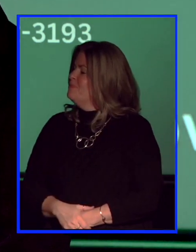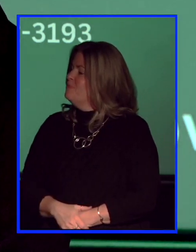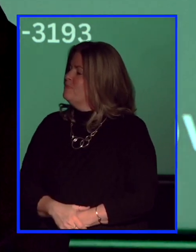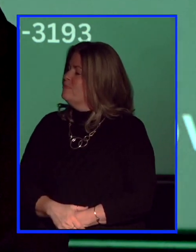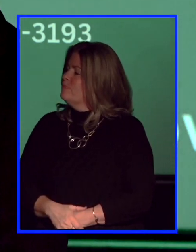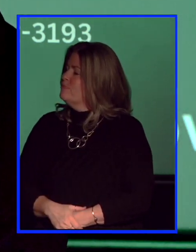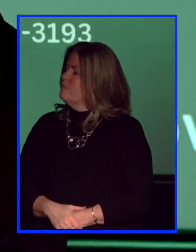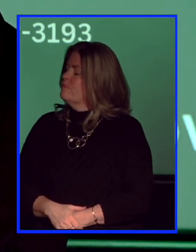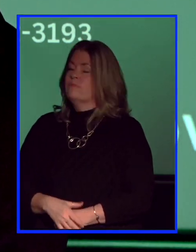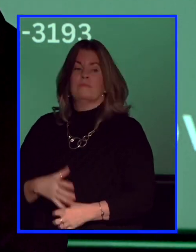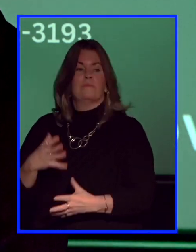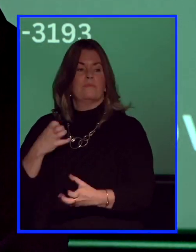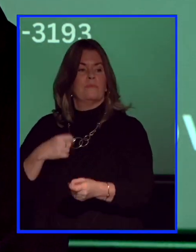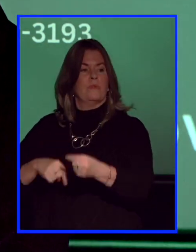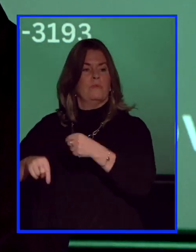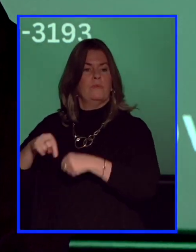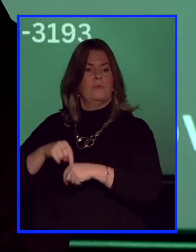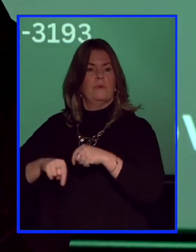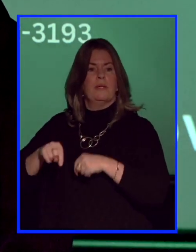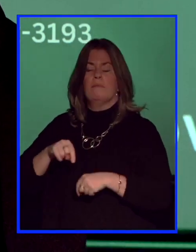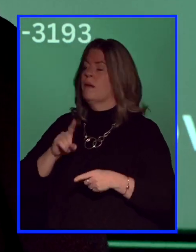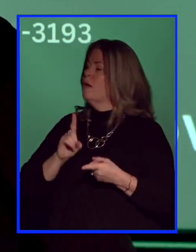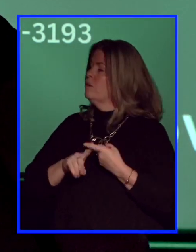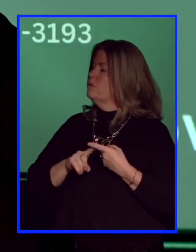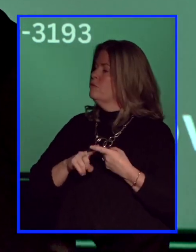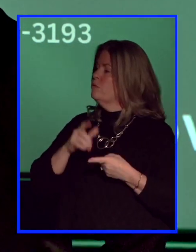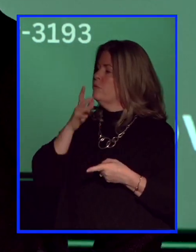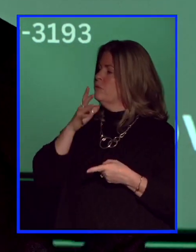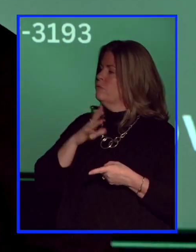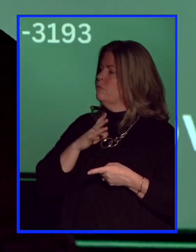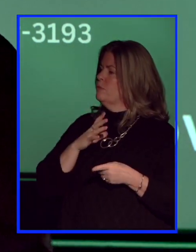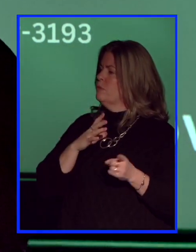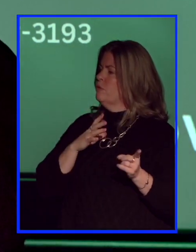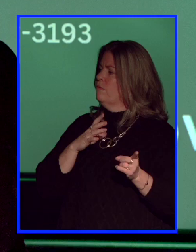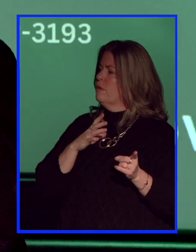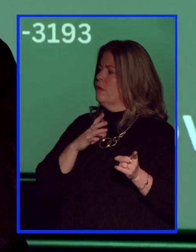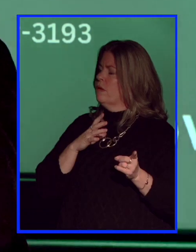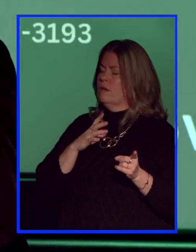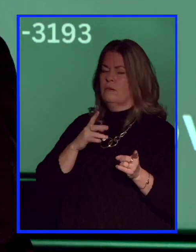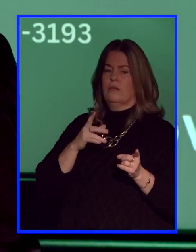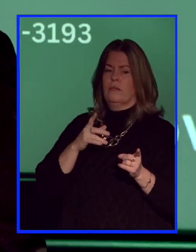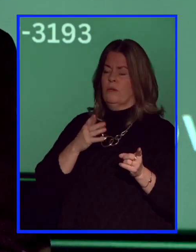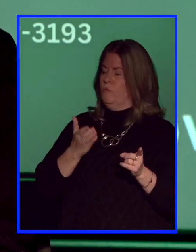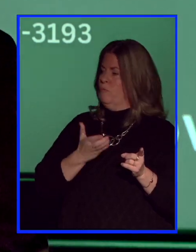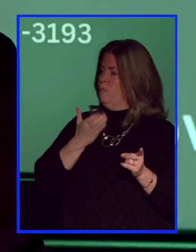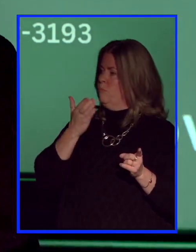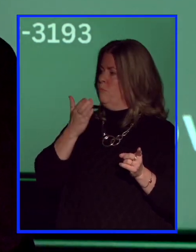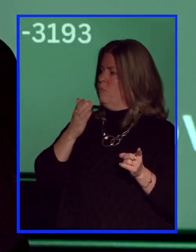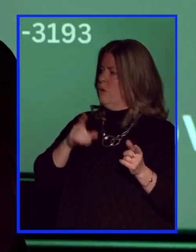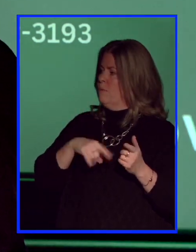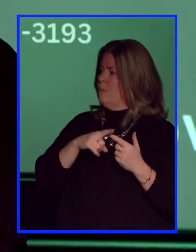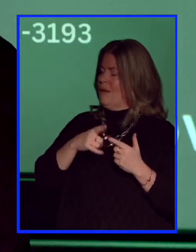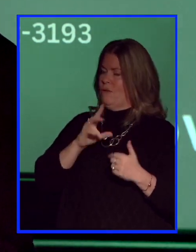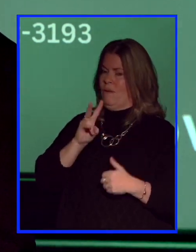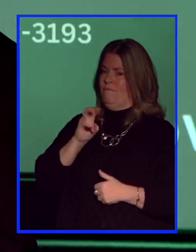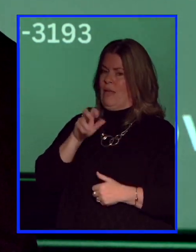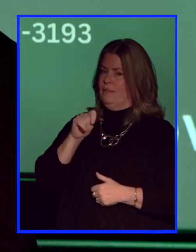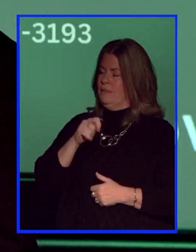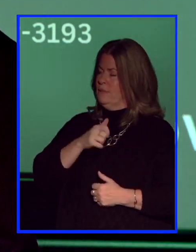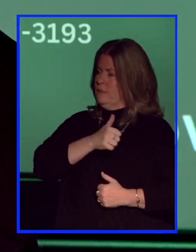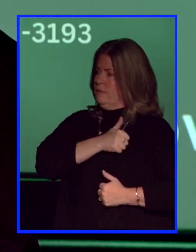I want to get back to what the woman over there very, very eloquently brought up about our veterans